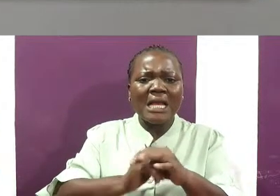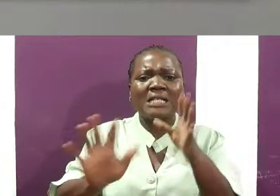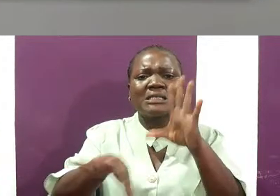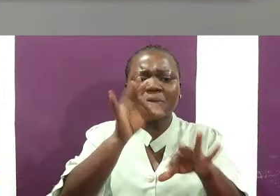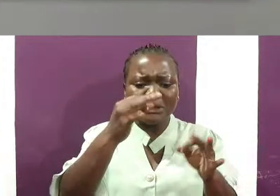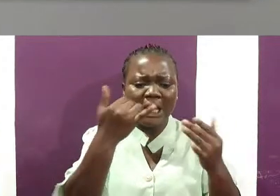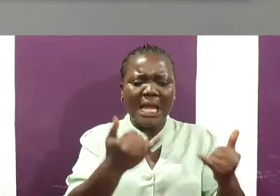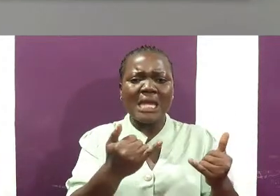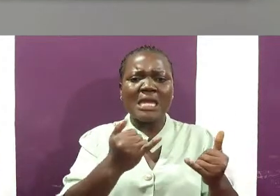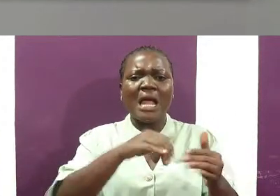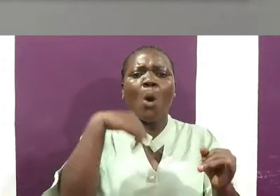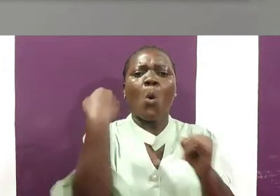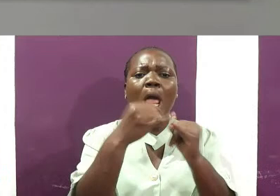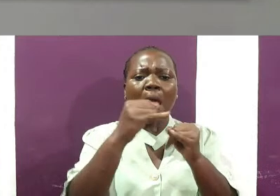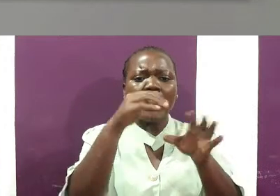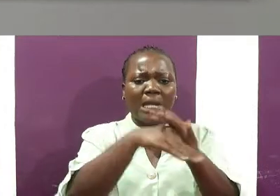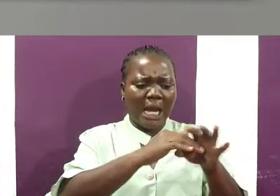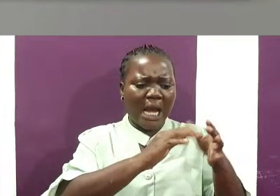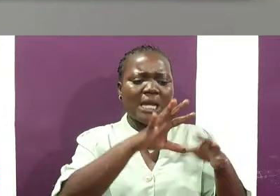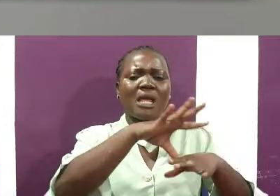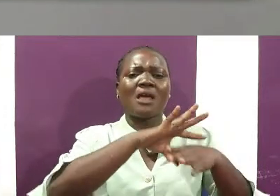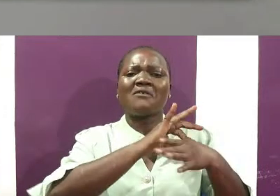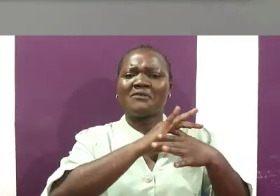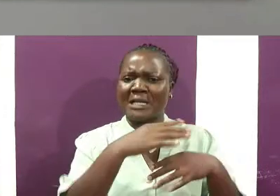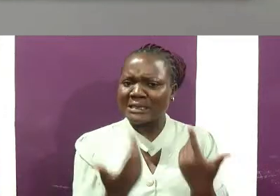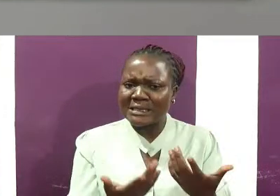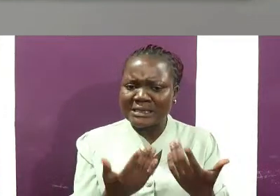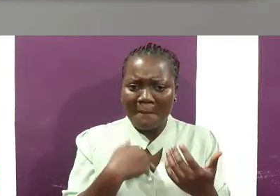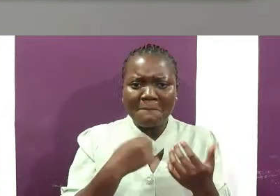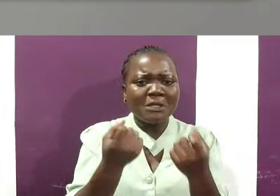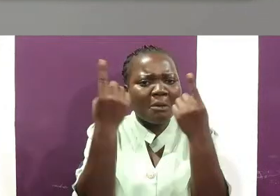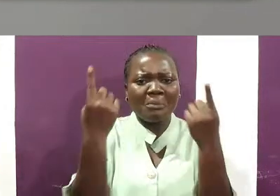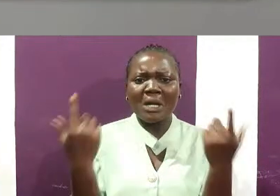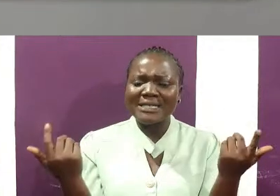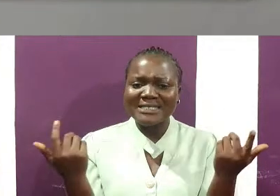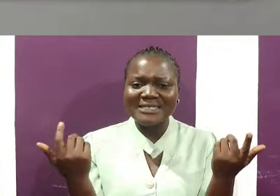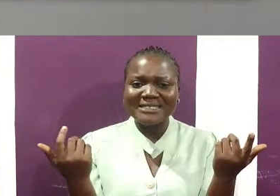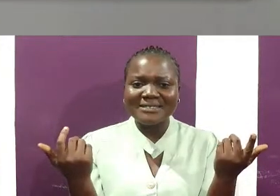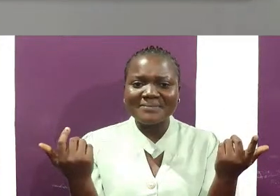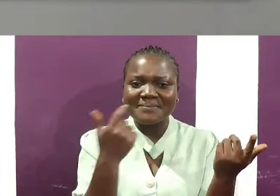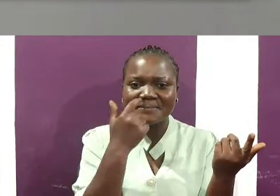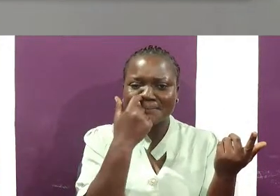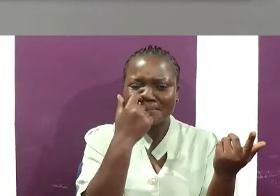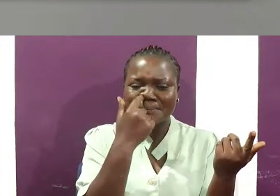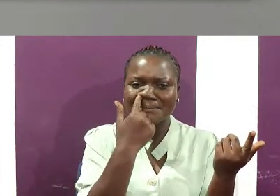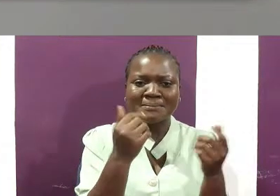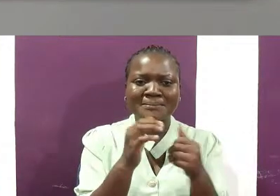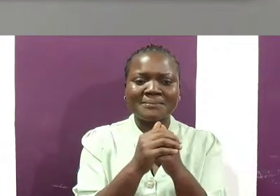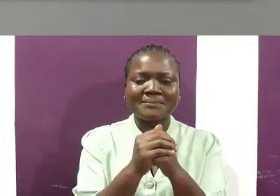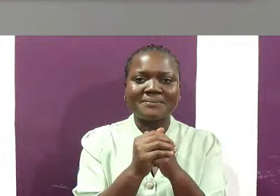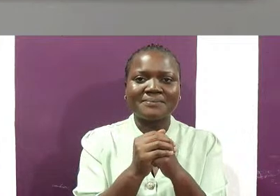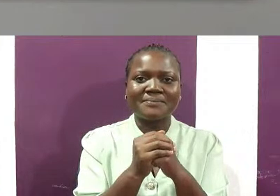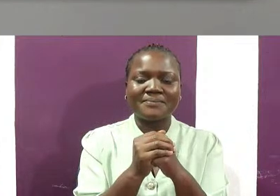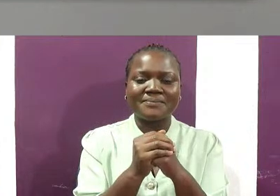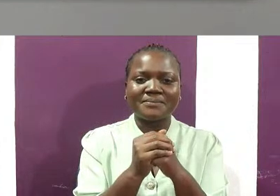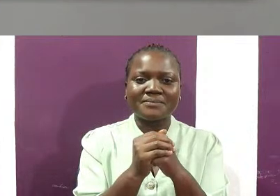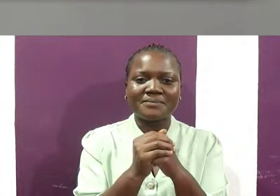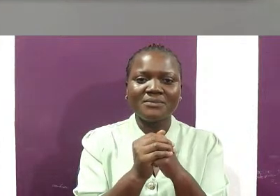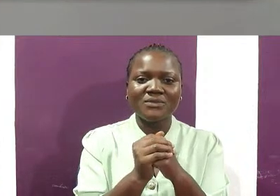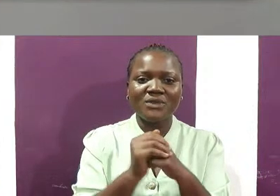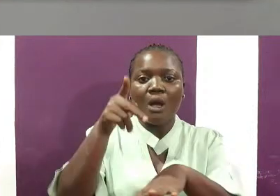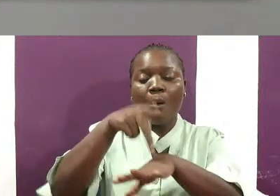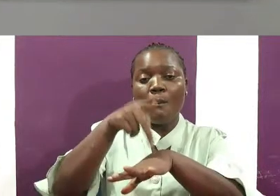Paul's basically stating here, you cannot be this ignorant of what God wants from you.